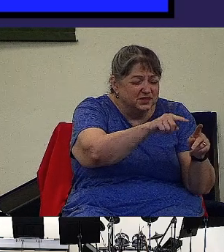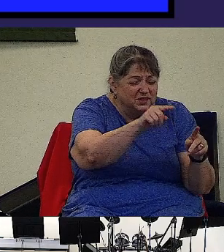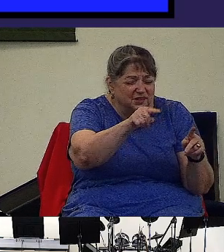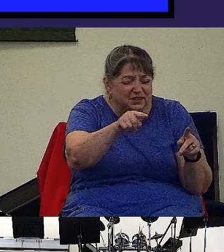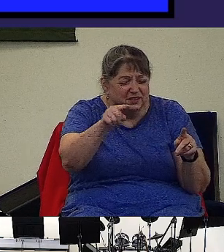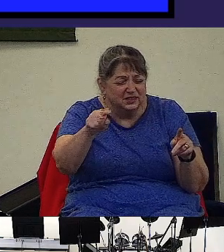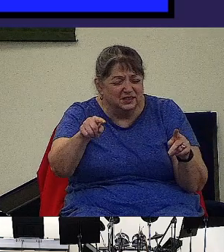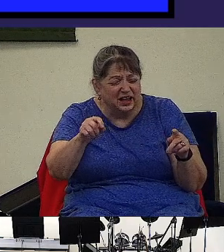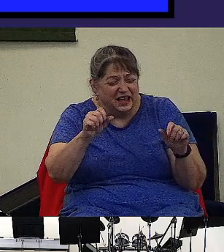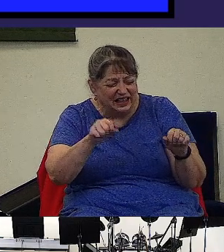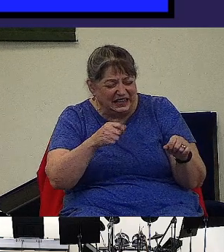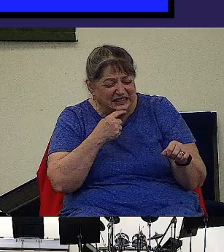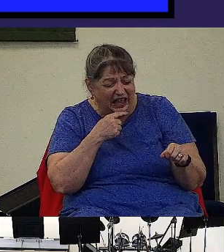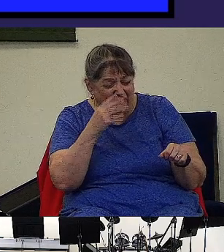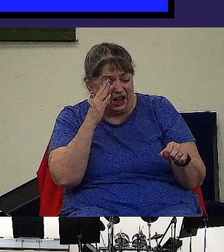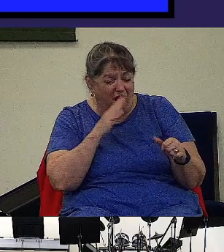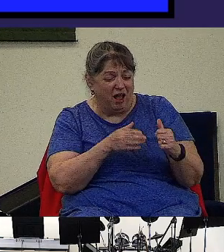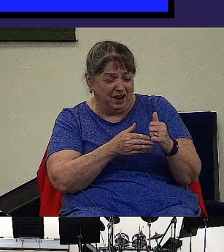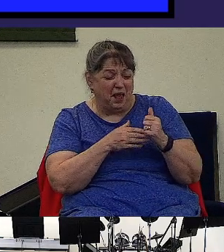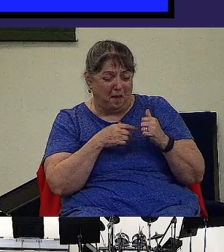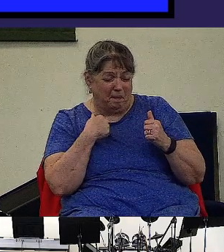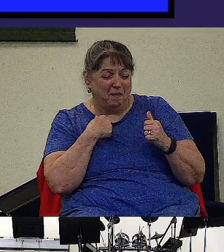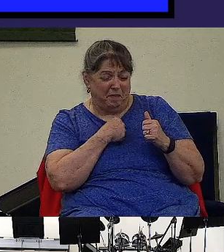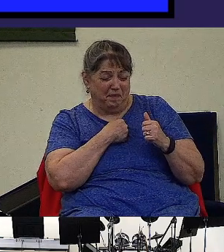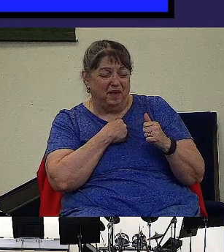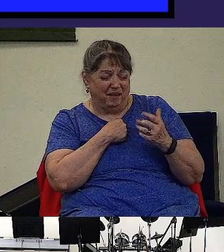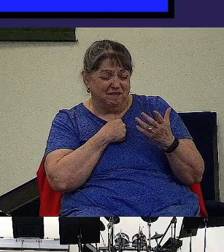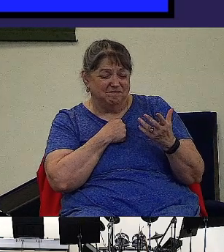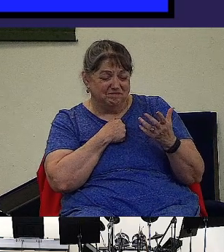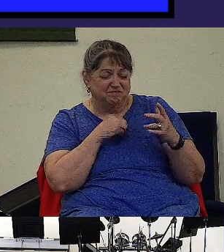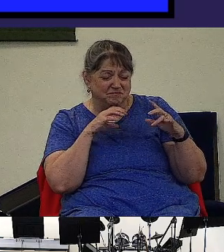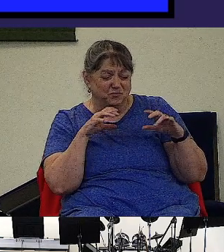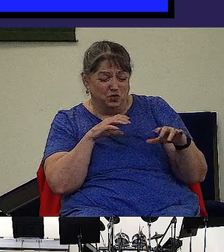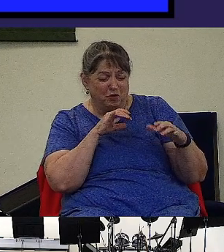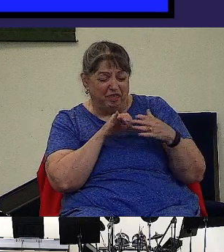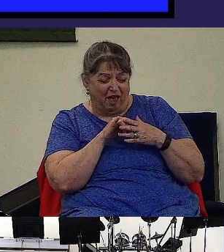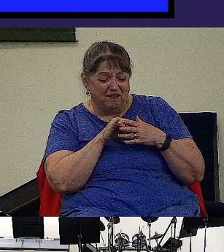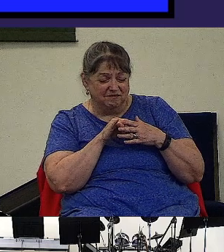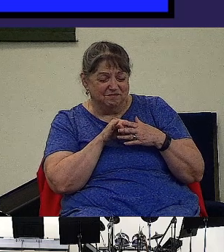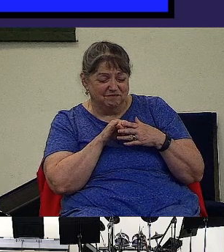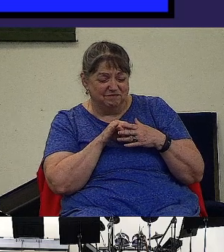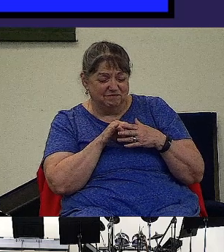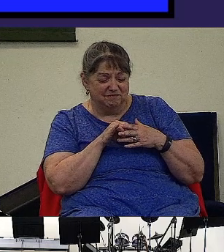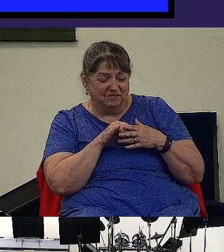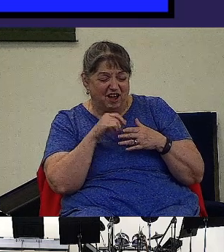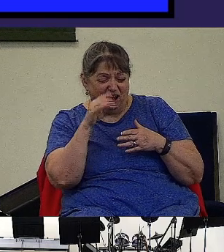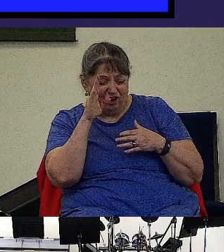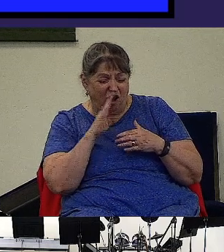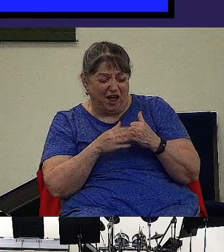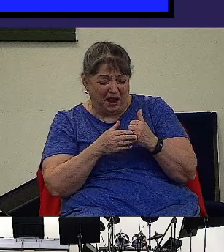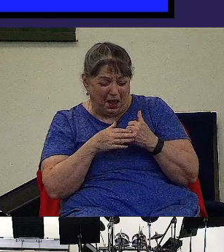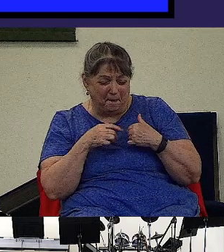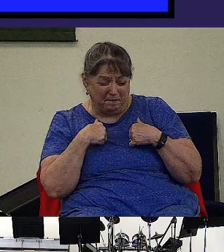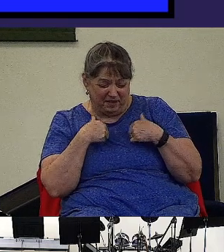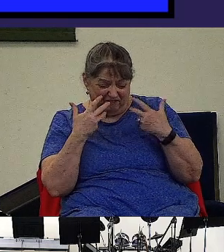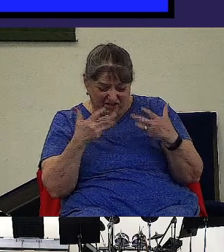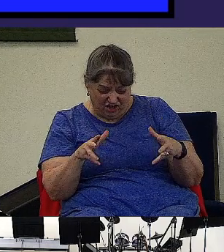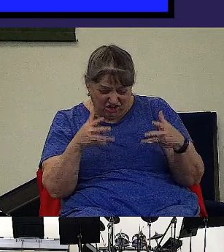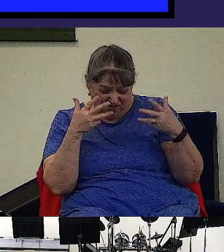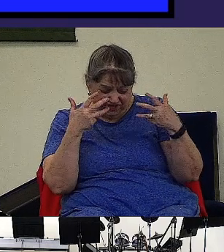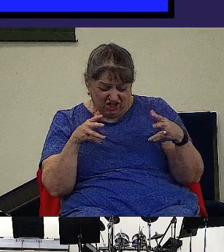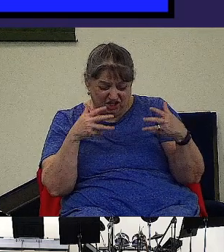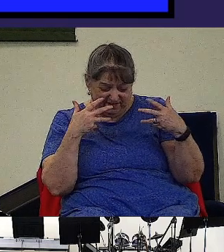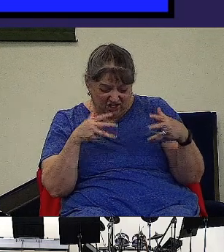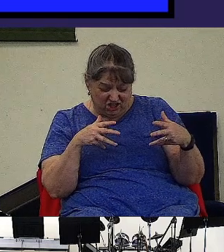enabled me to do this he enabled me to accomplish that he got me to where i'm at right now and my